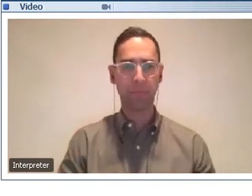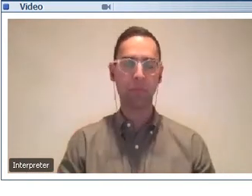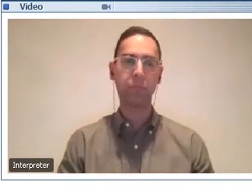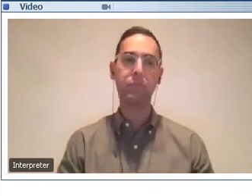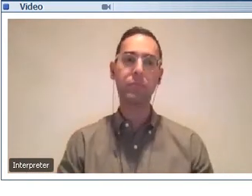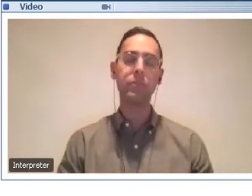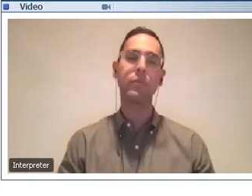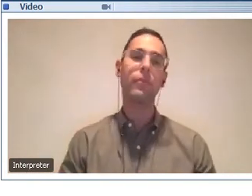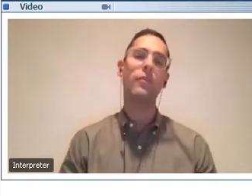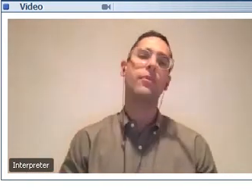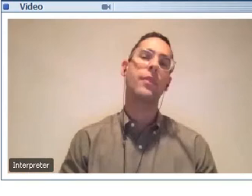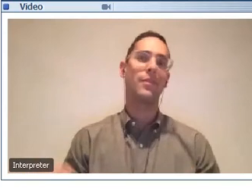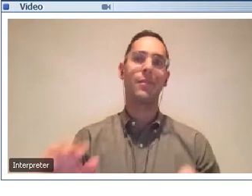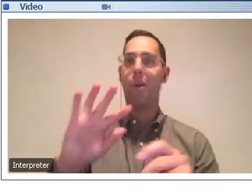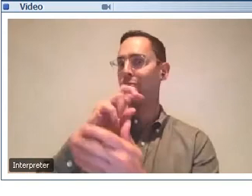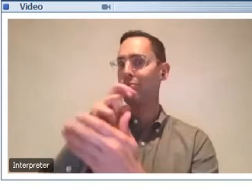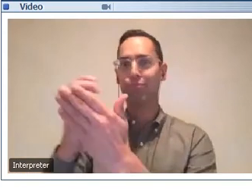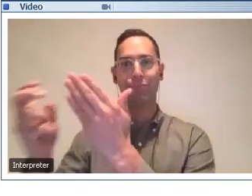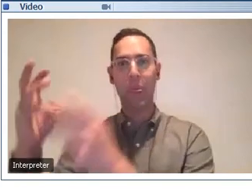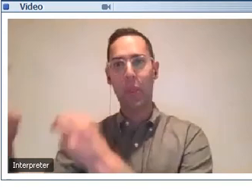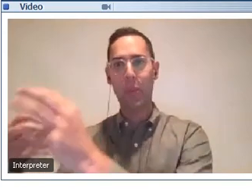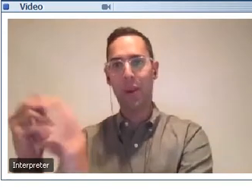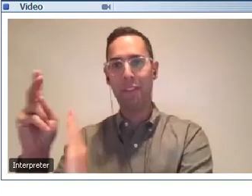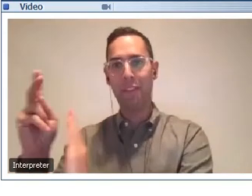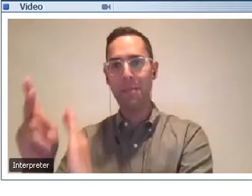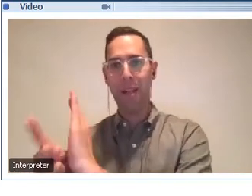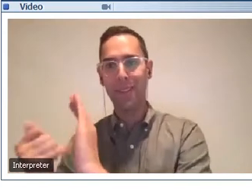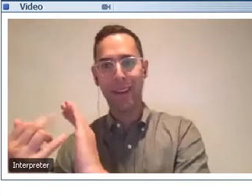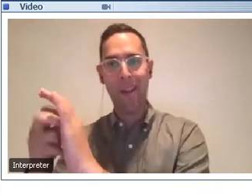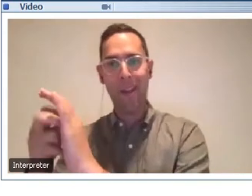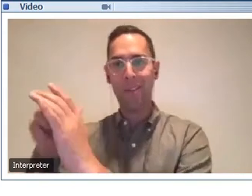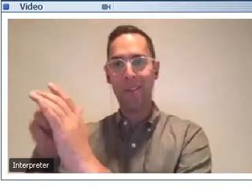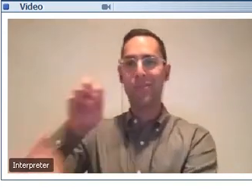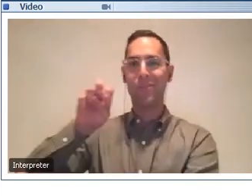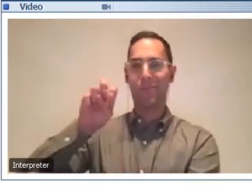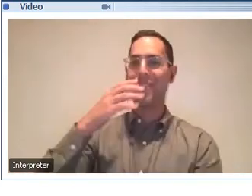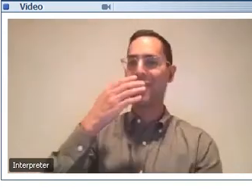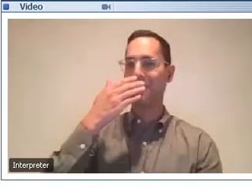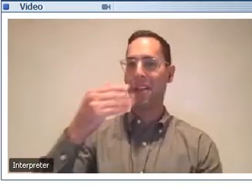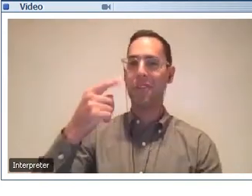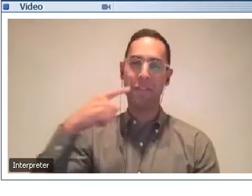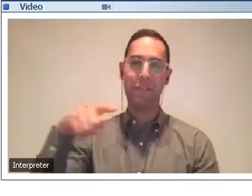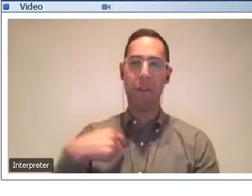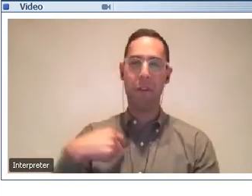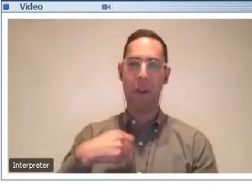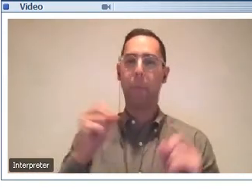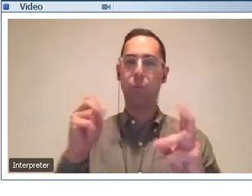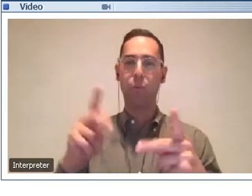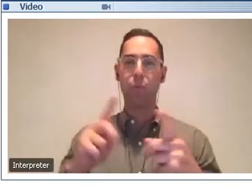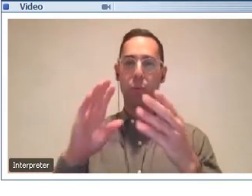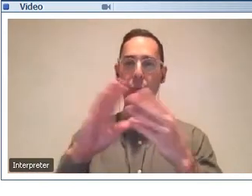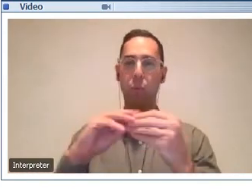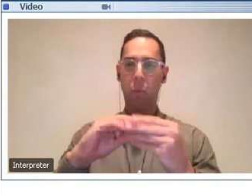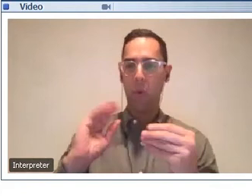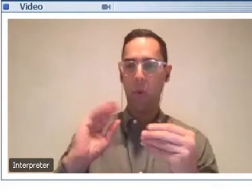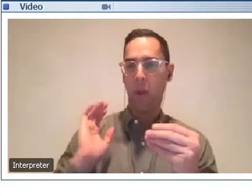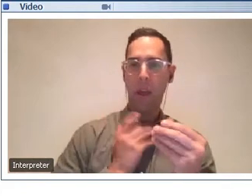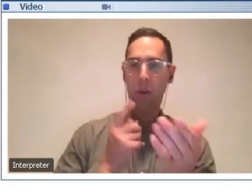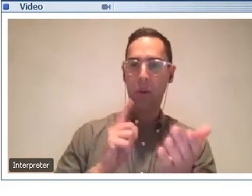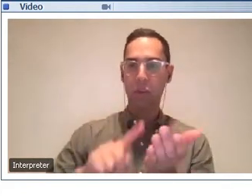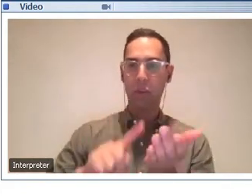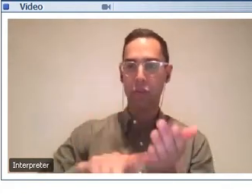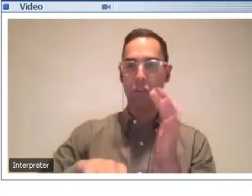of the world of policy, just to thank everybody for the opportunity to share our research findings. We're going to provide a link at